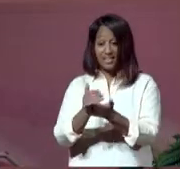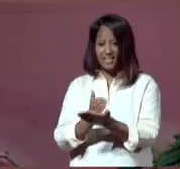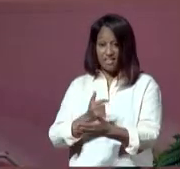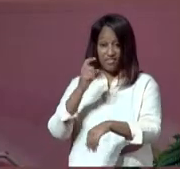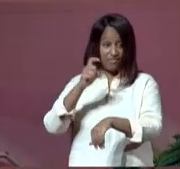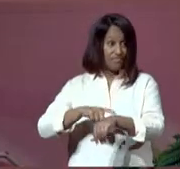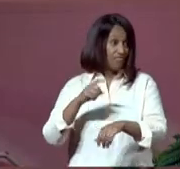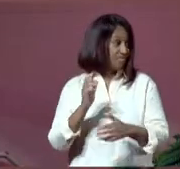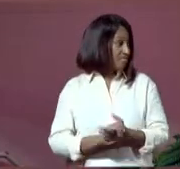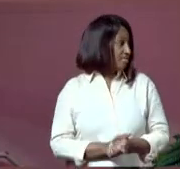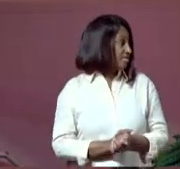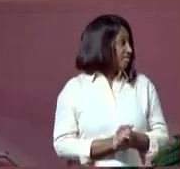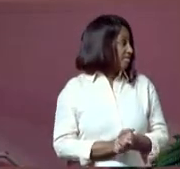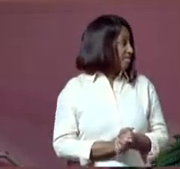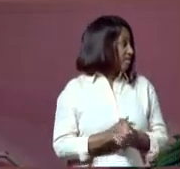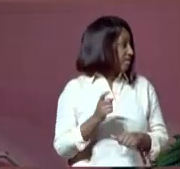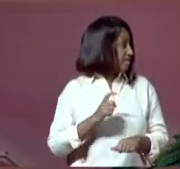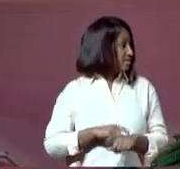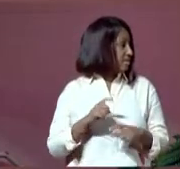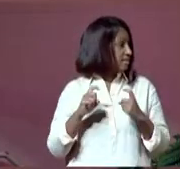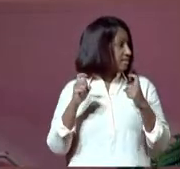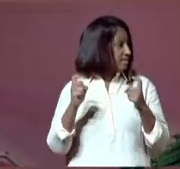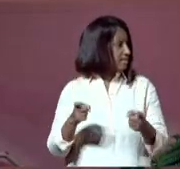It's offering time, time to give.